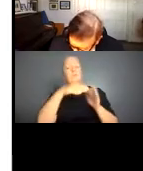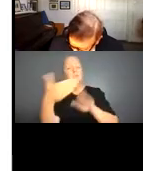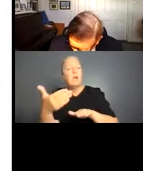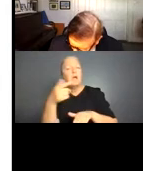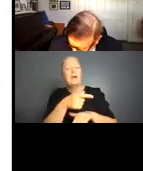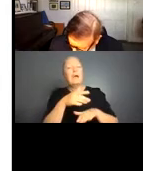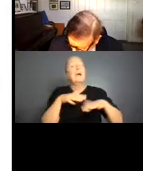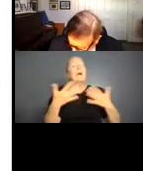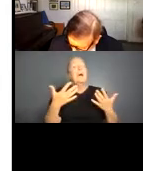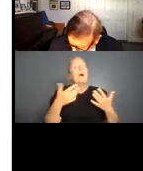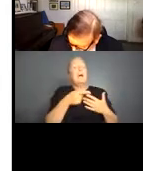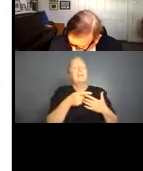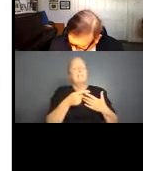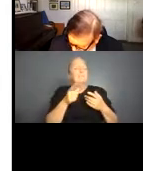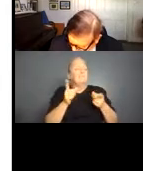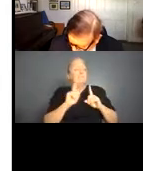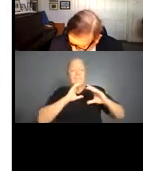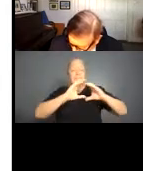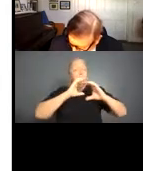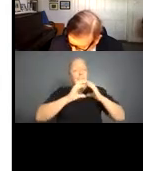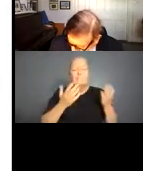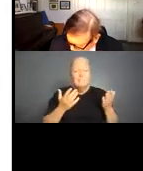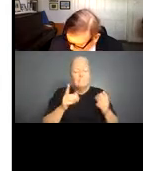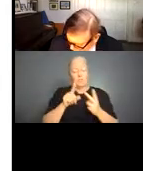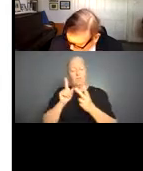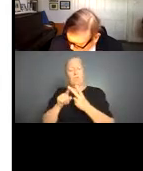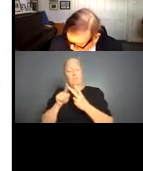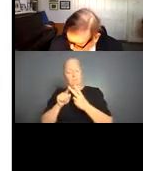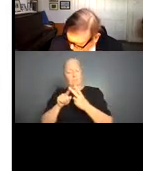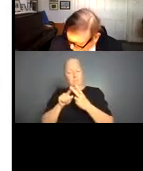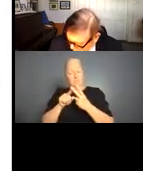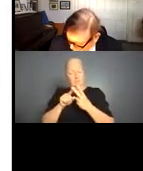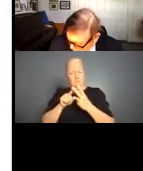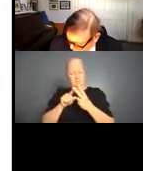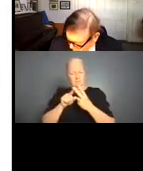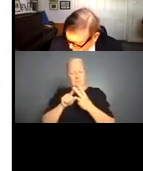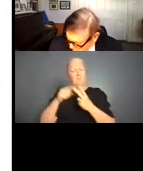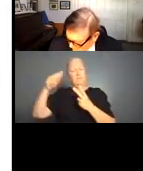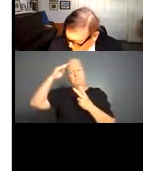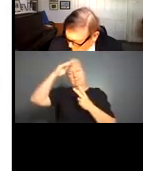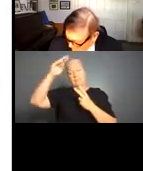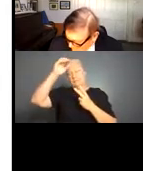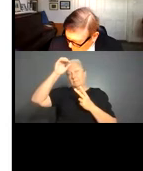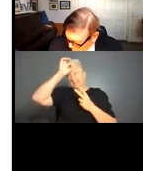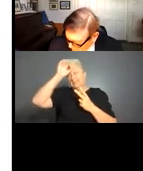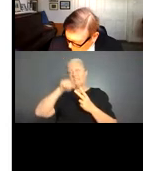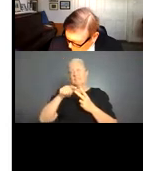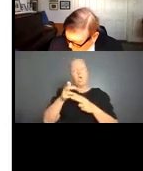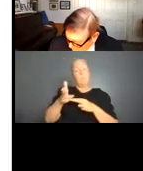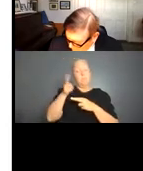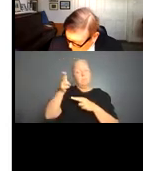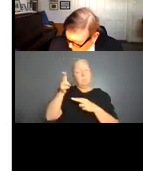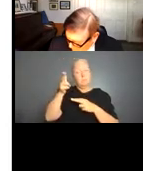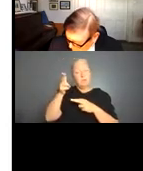deaf person who was shot by, he was gunned down and later on he was